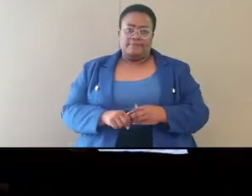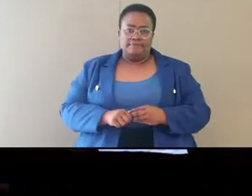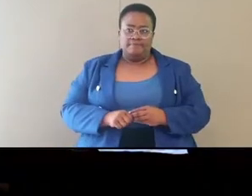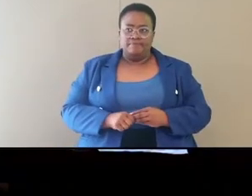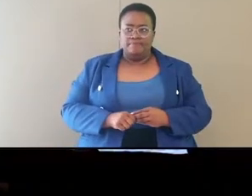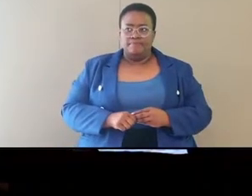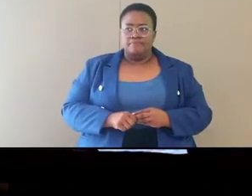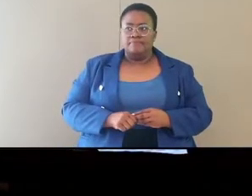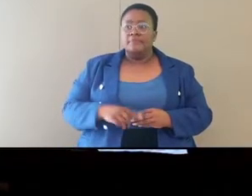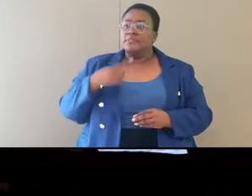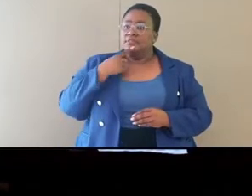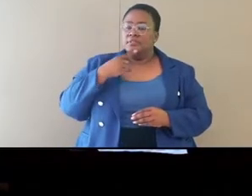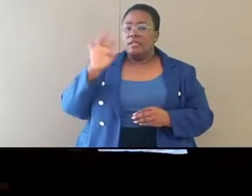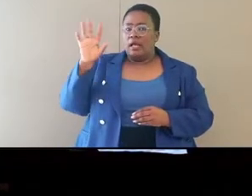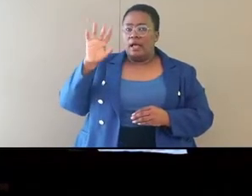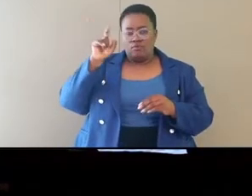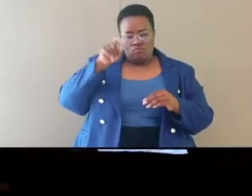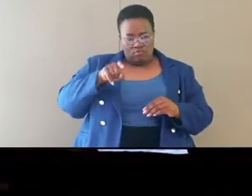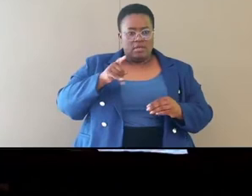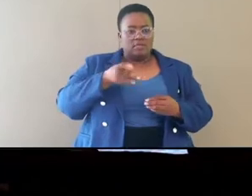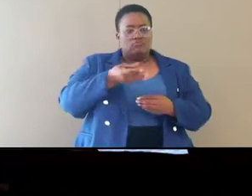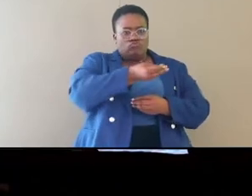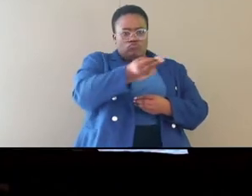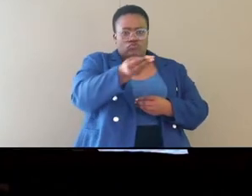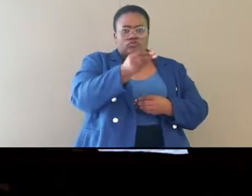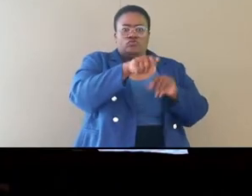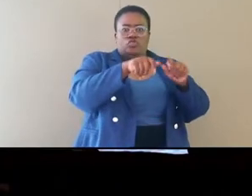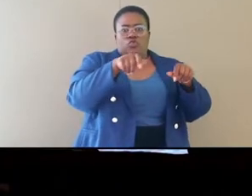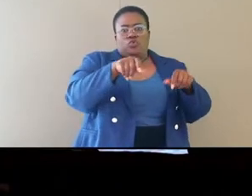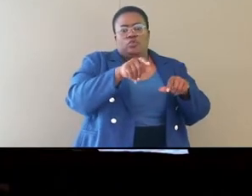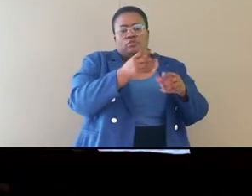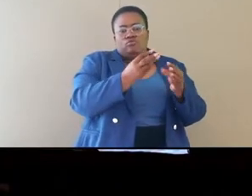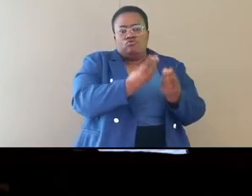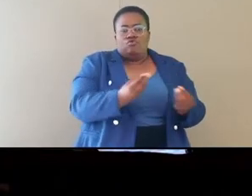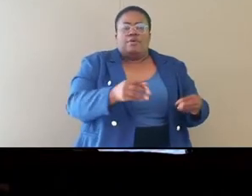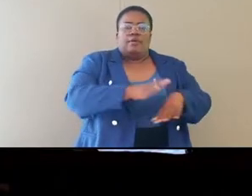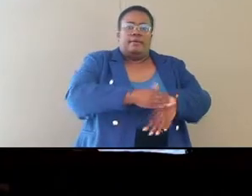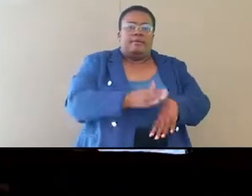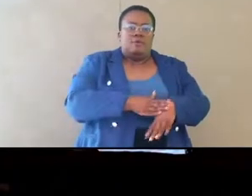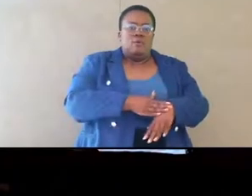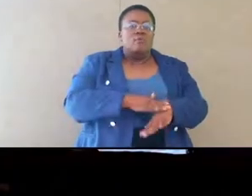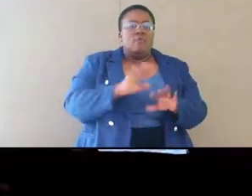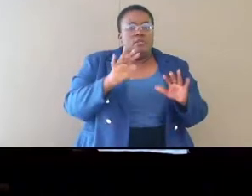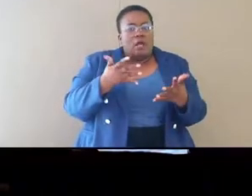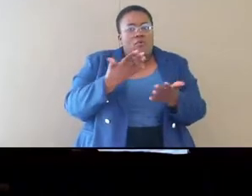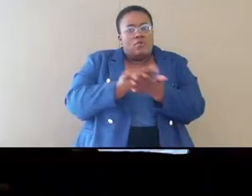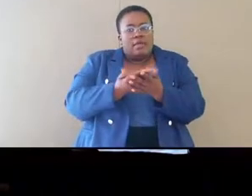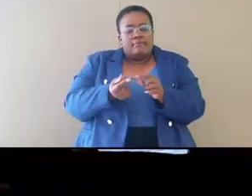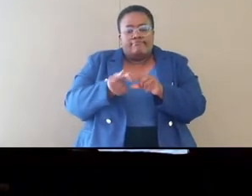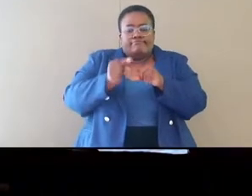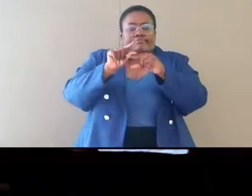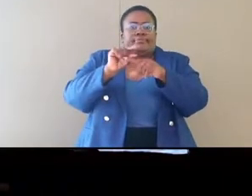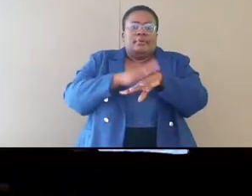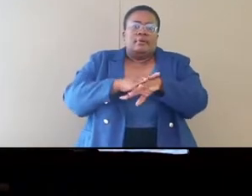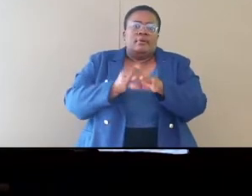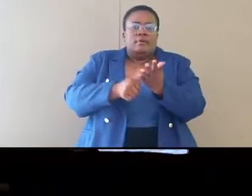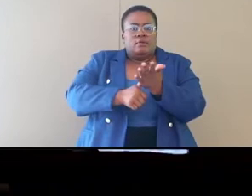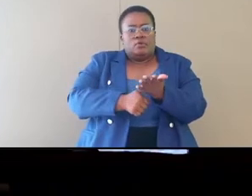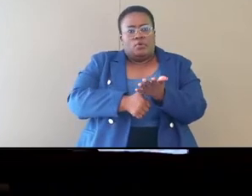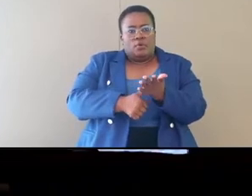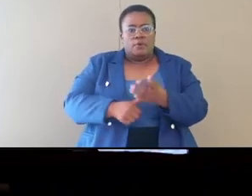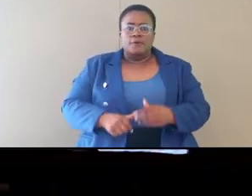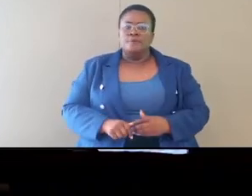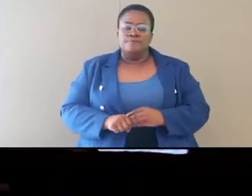and said you need to redistribute more. And that's how you can actually increase the social grants. We looked at policy and